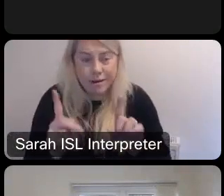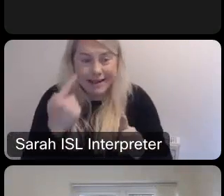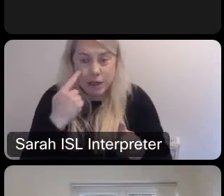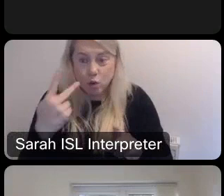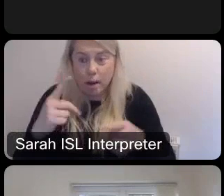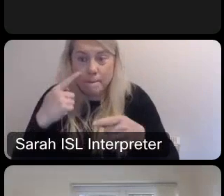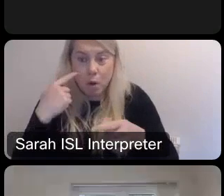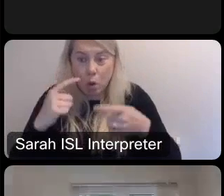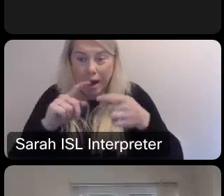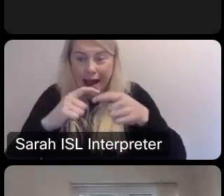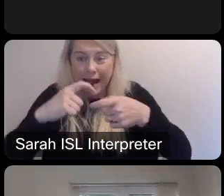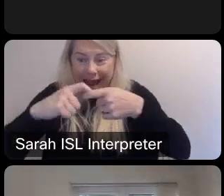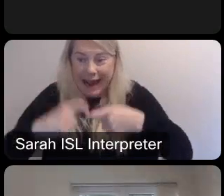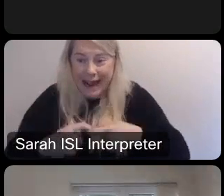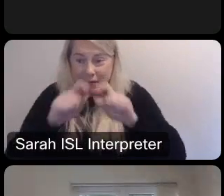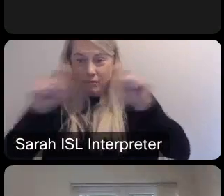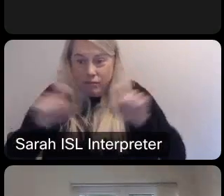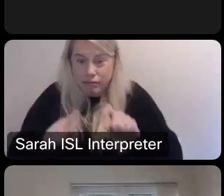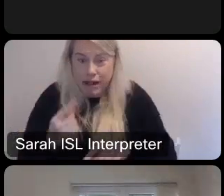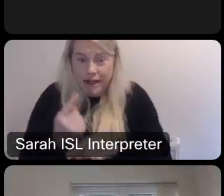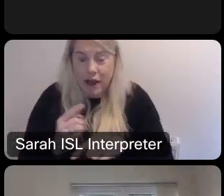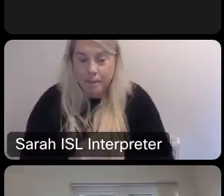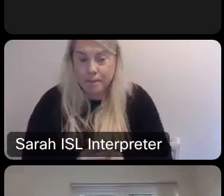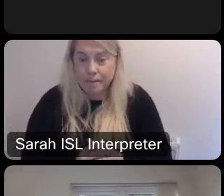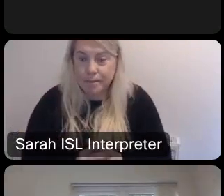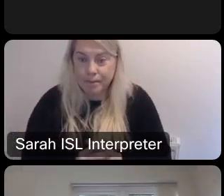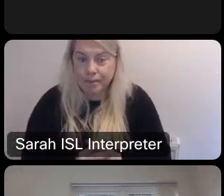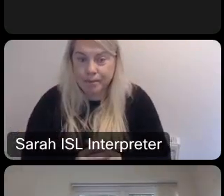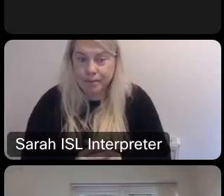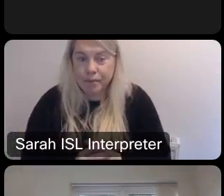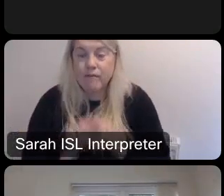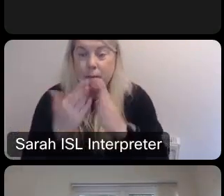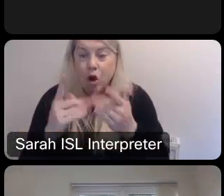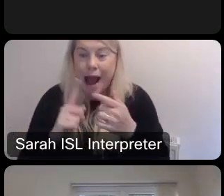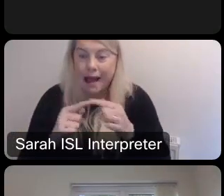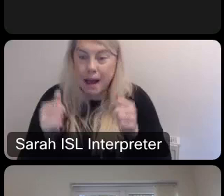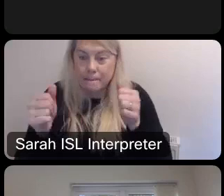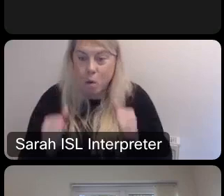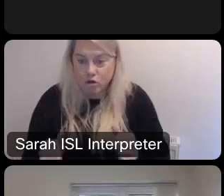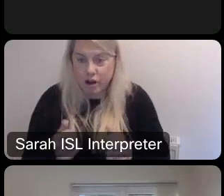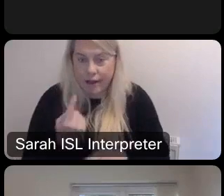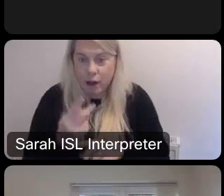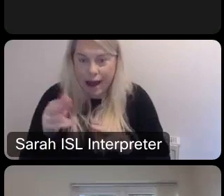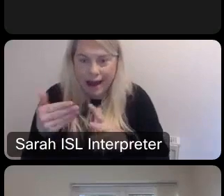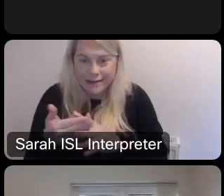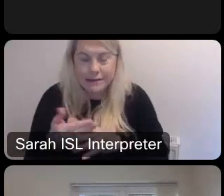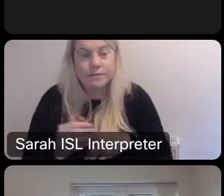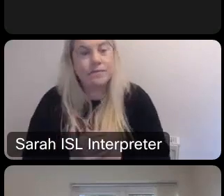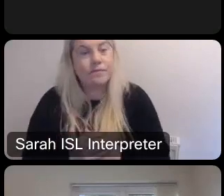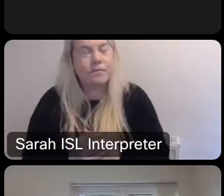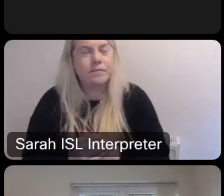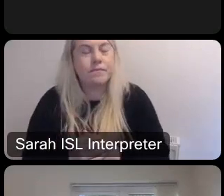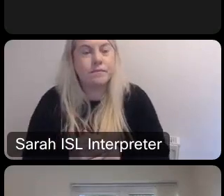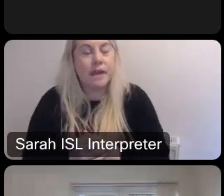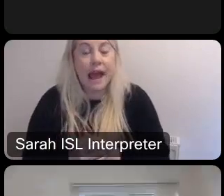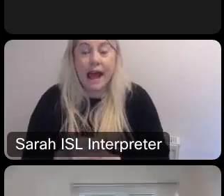Google this resource as well, but the links are here to the Assist Me poster and the Assist Me booklet for people who would like it. And just